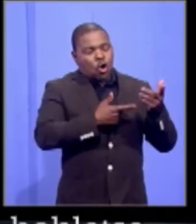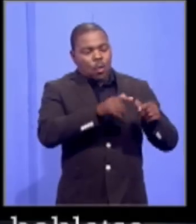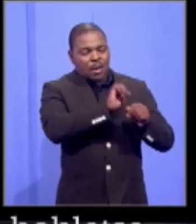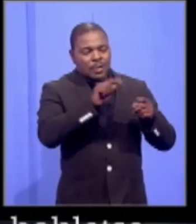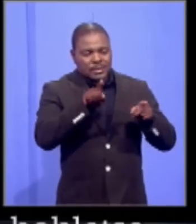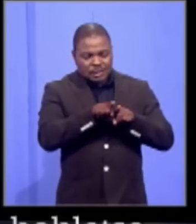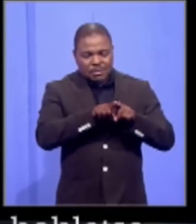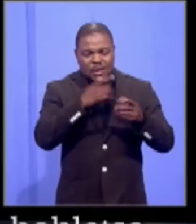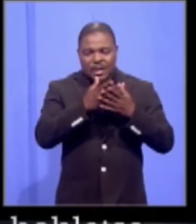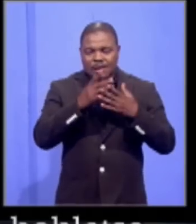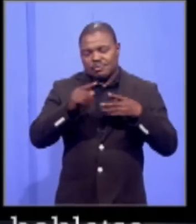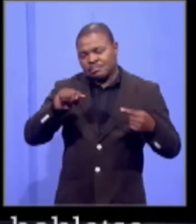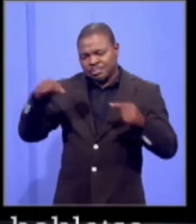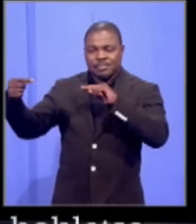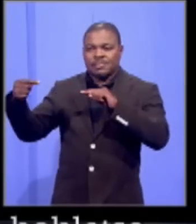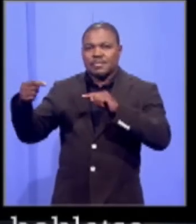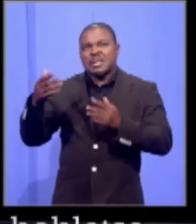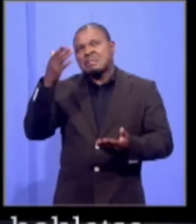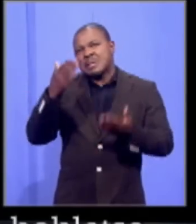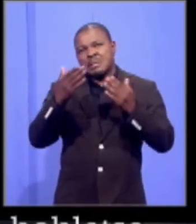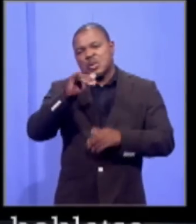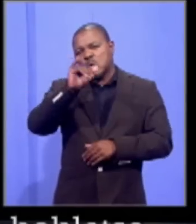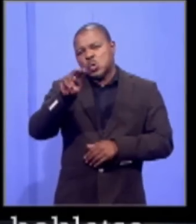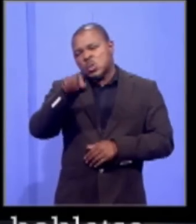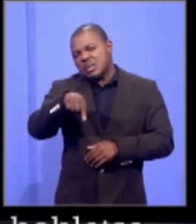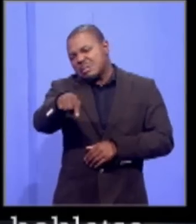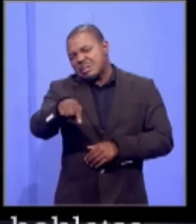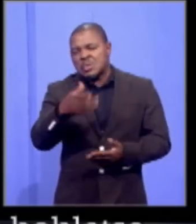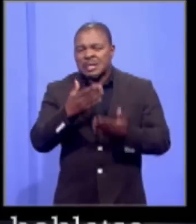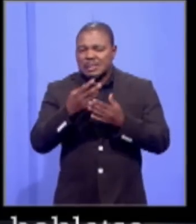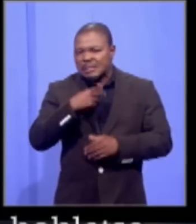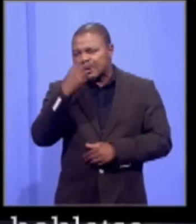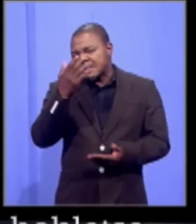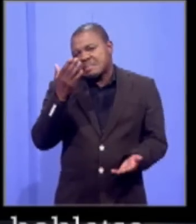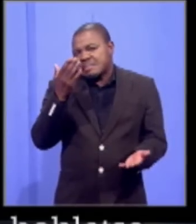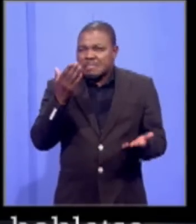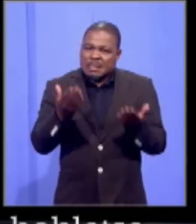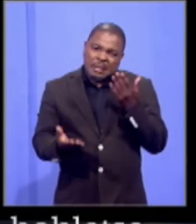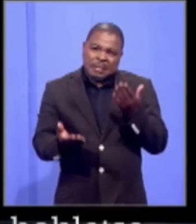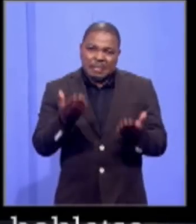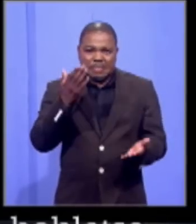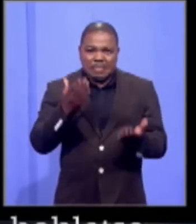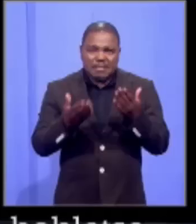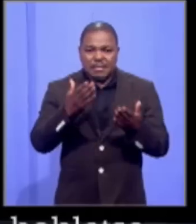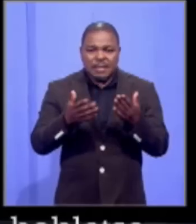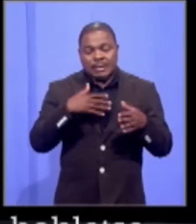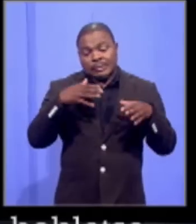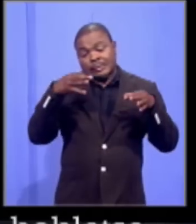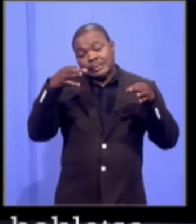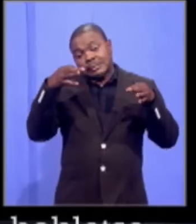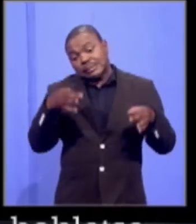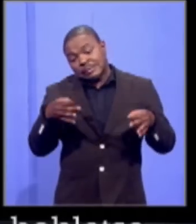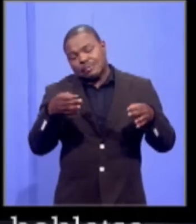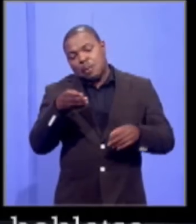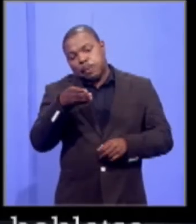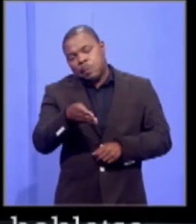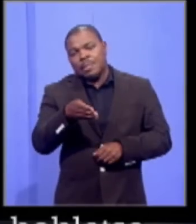mohlomong ge re fihla ko kgweding ya bo June re lebeletše gore mohlomong ke mo re ka tlang ra kry-a sephetho